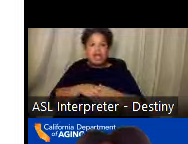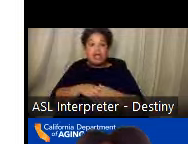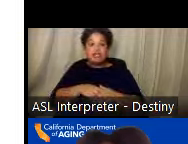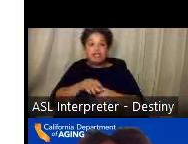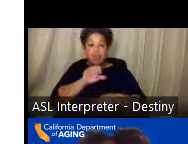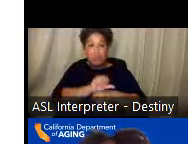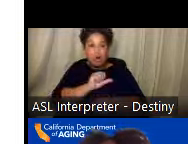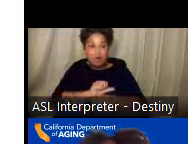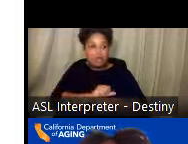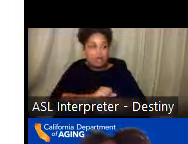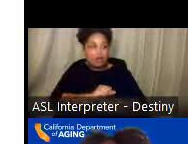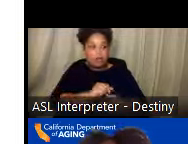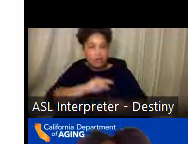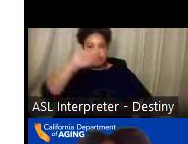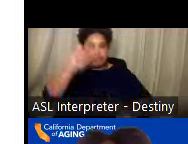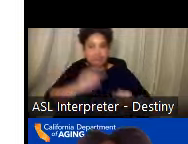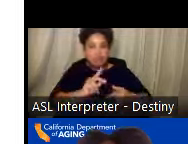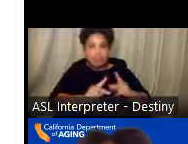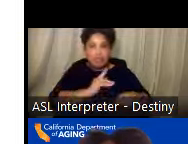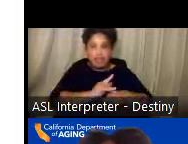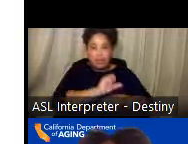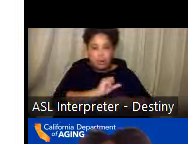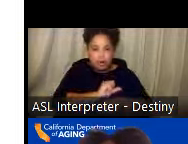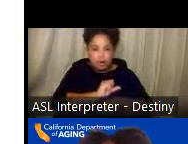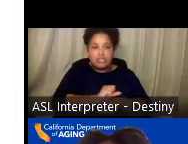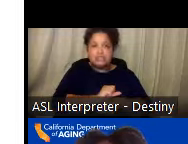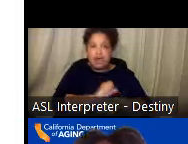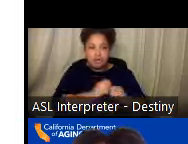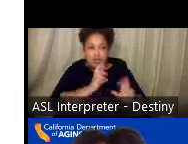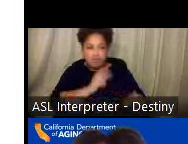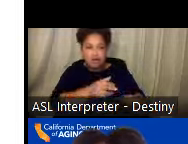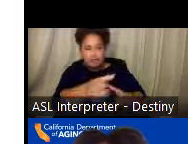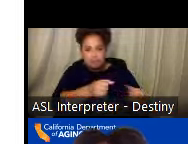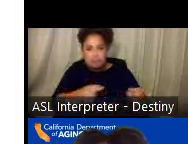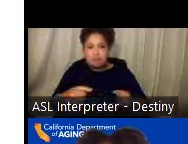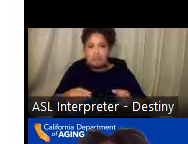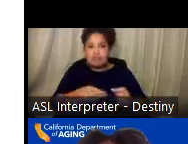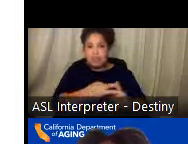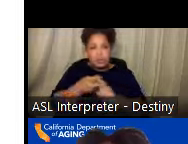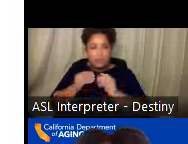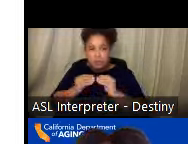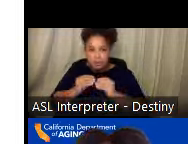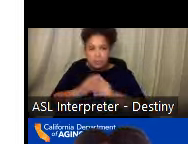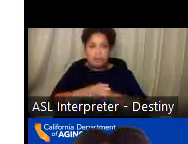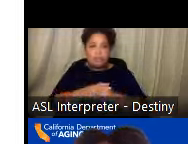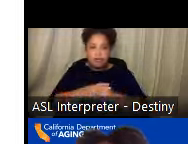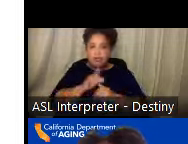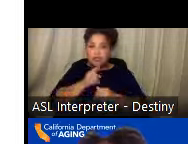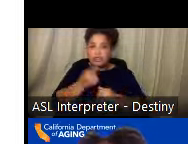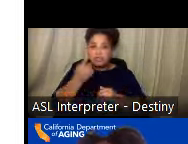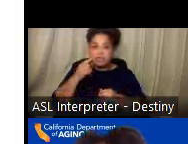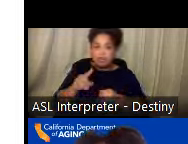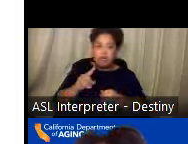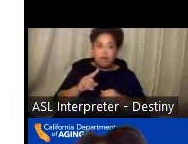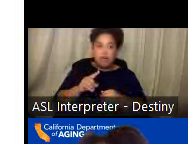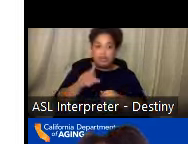the workforce. So those are the goals. So even though this is a training program for direct care workers, ultimately the goal is